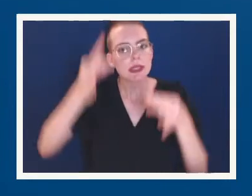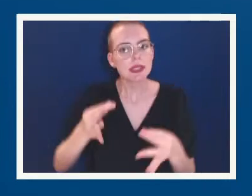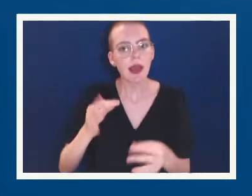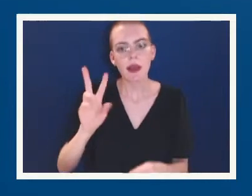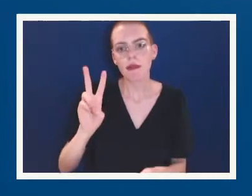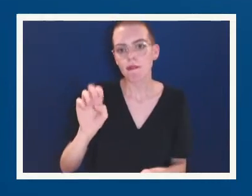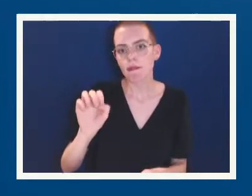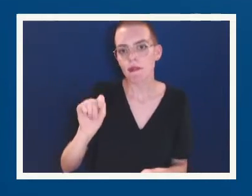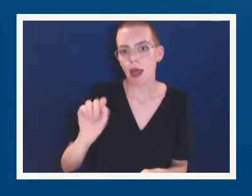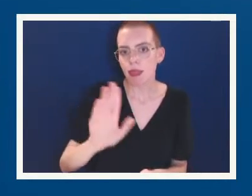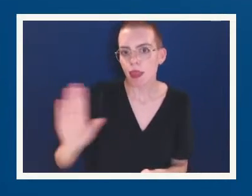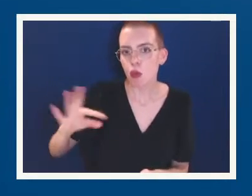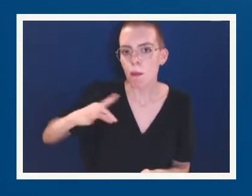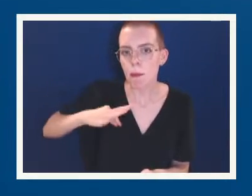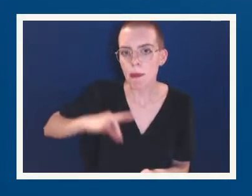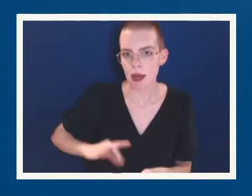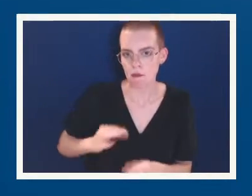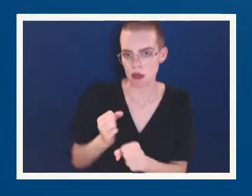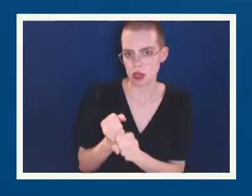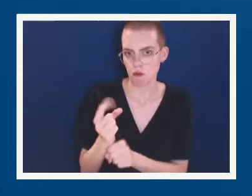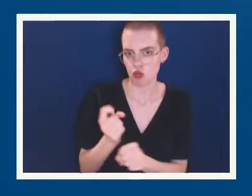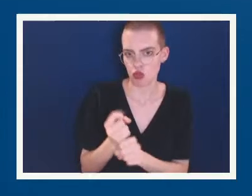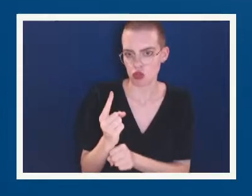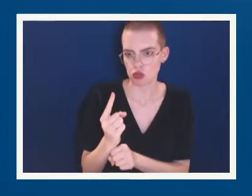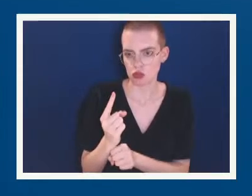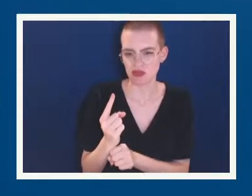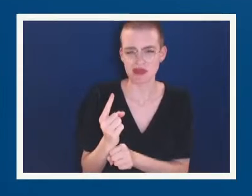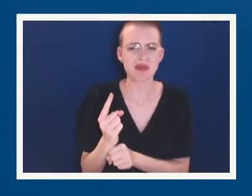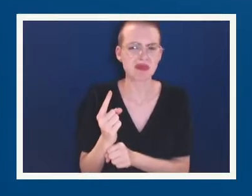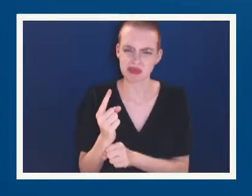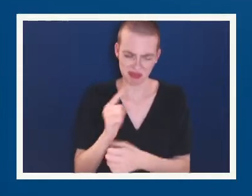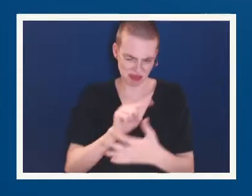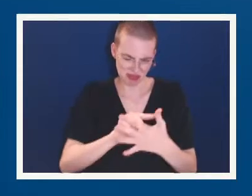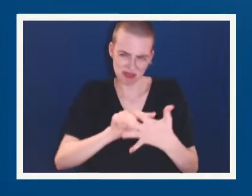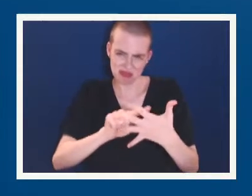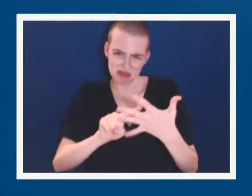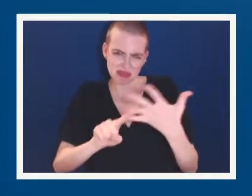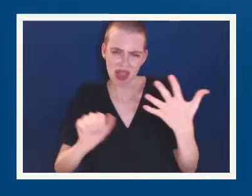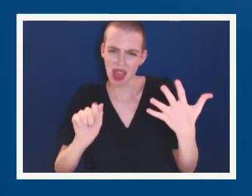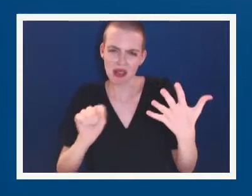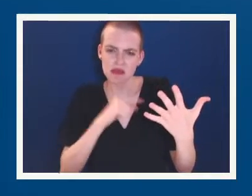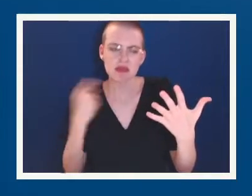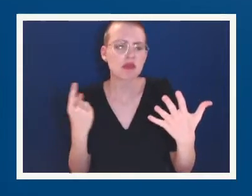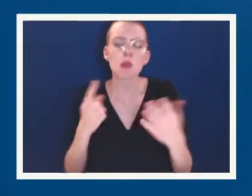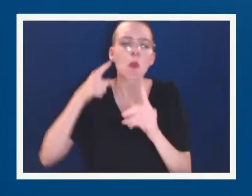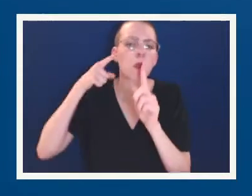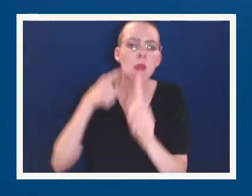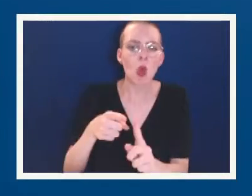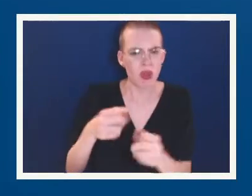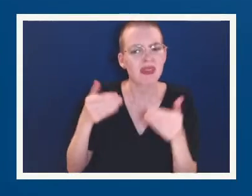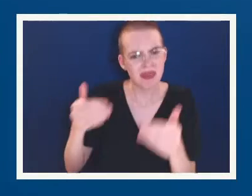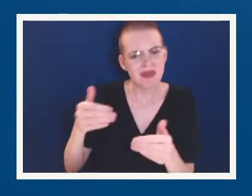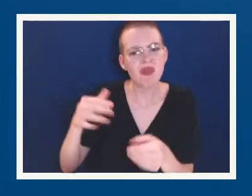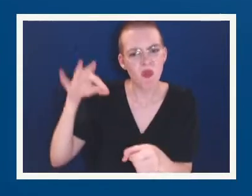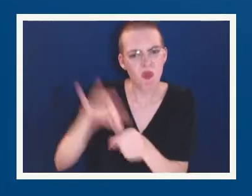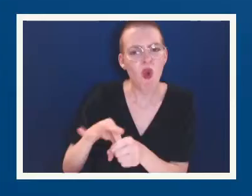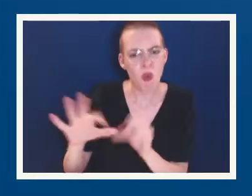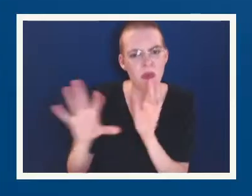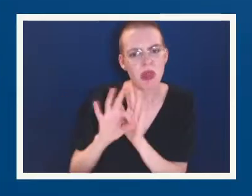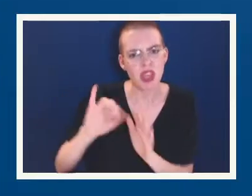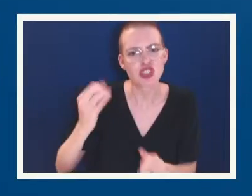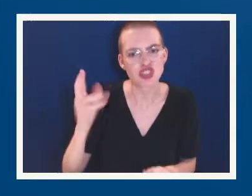Look, and put everything at risk. Elect John Fetterman to the Senate, please.